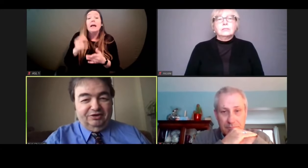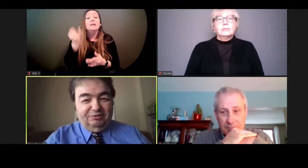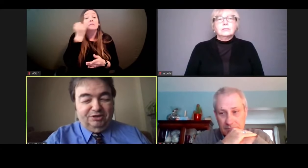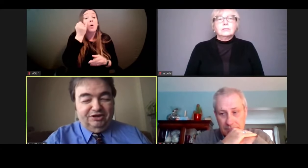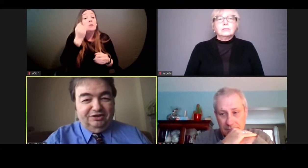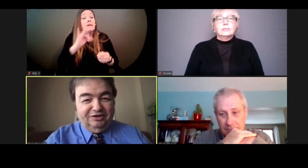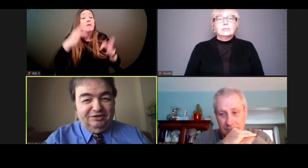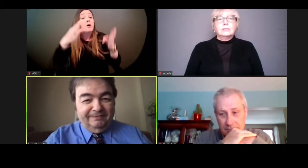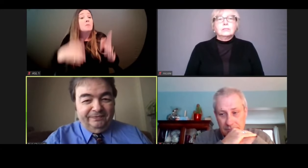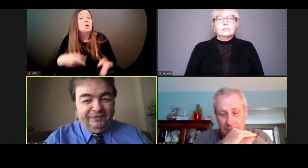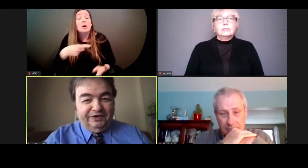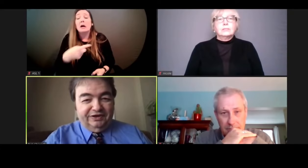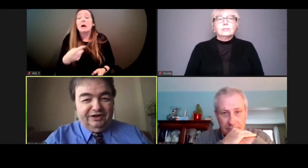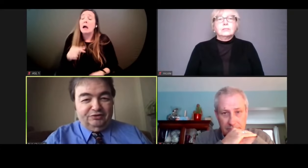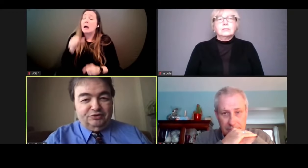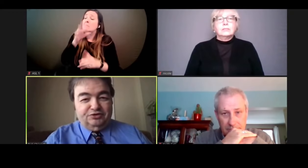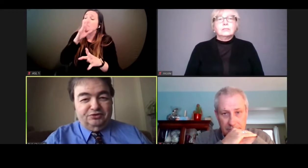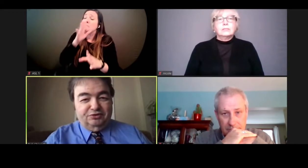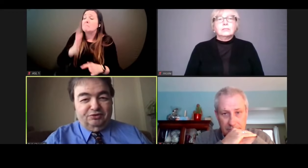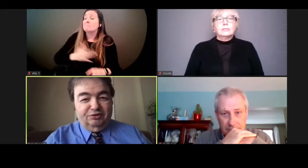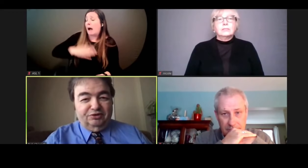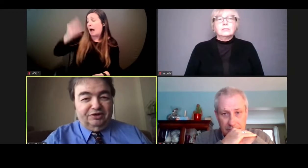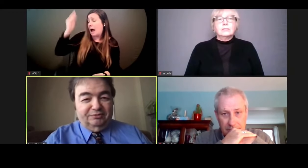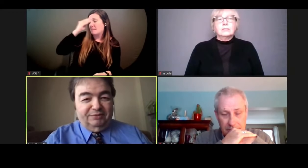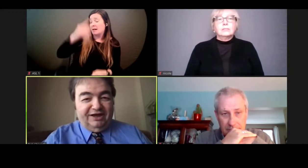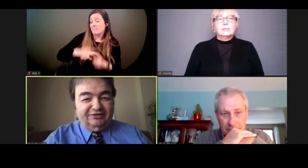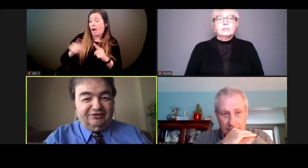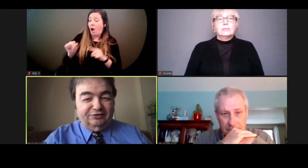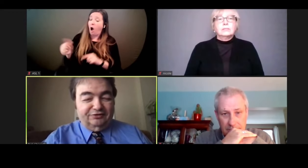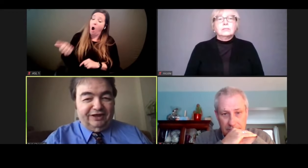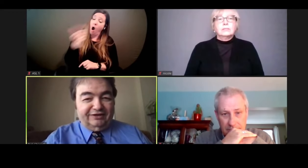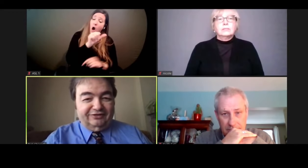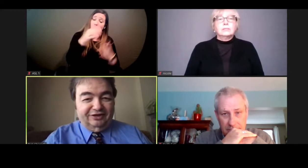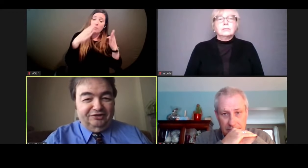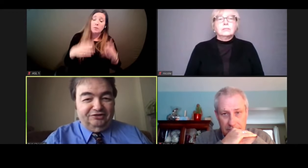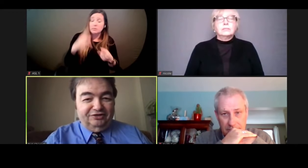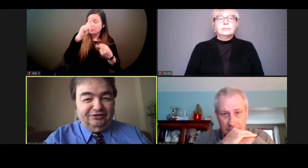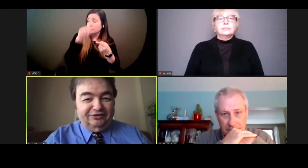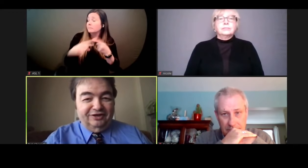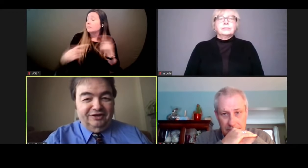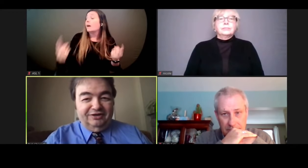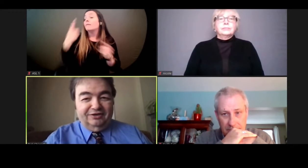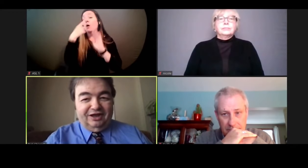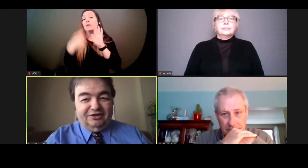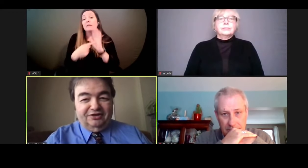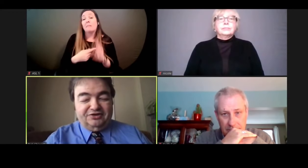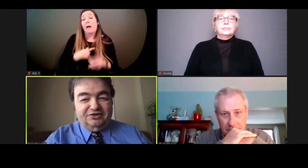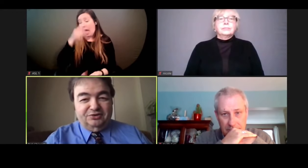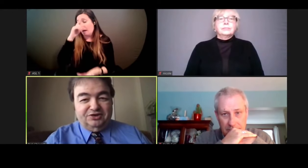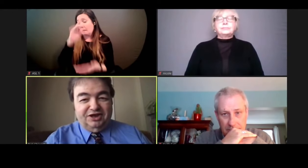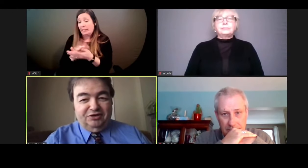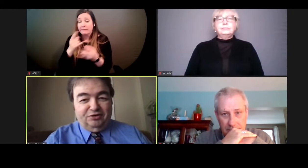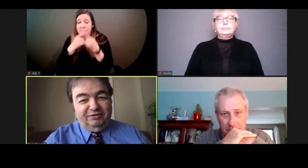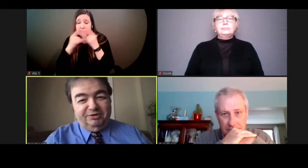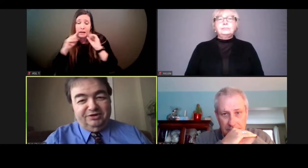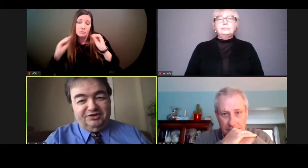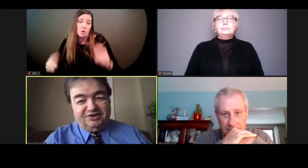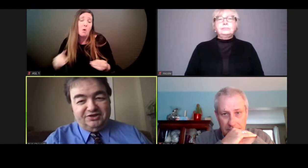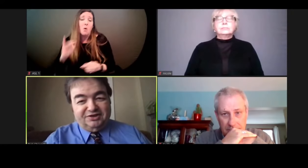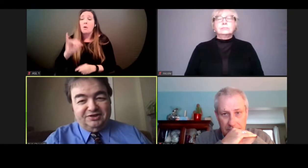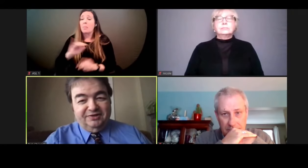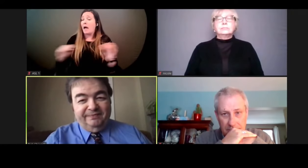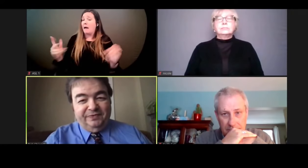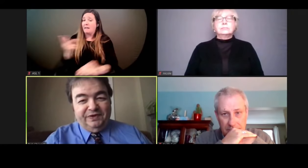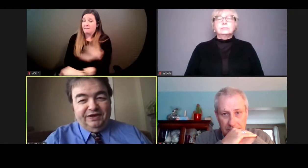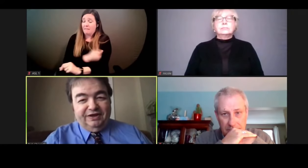out an opinion counter to their own on masks or vaccinations, that that constitutes a hate crime, but it